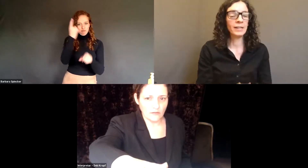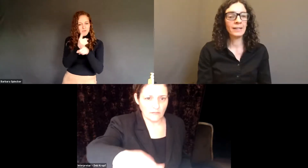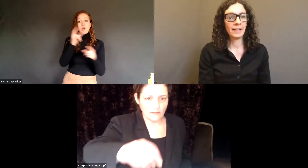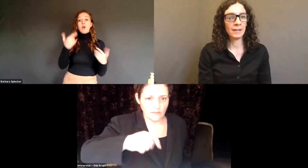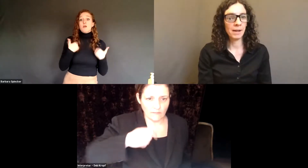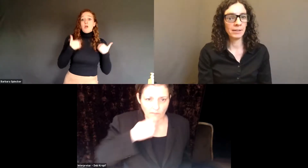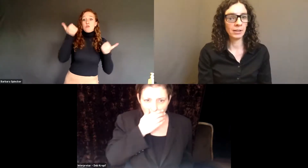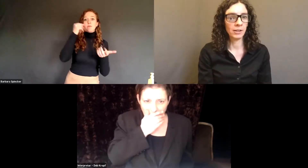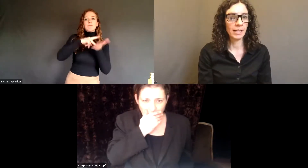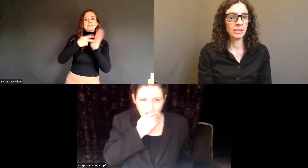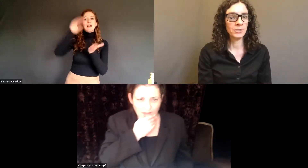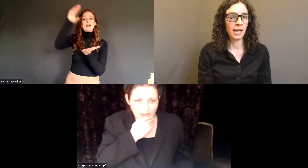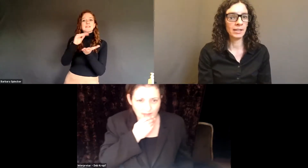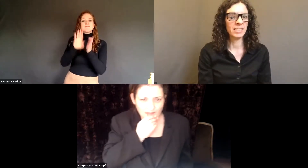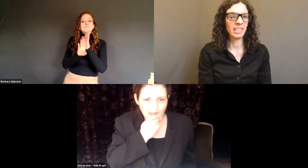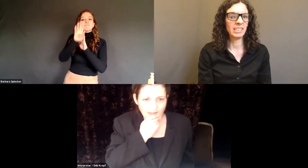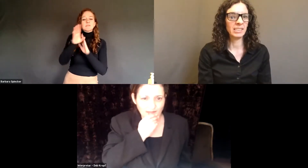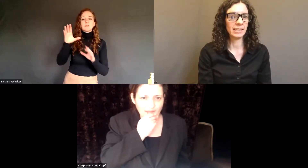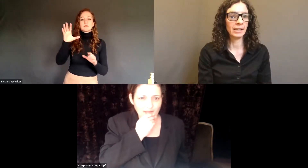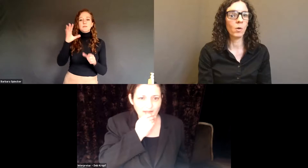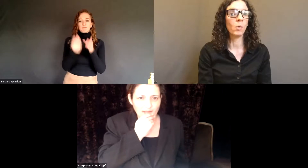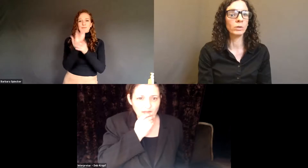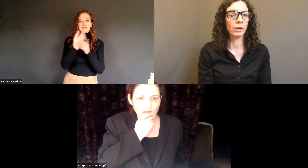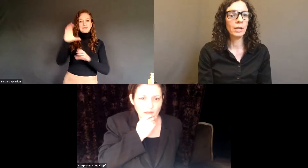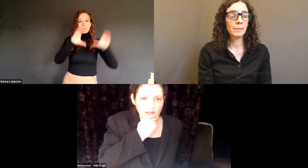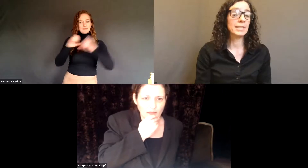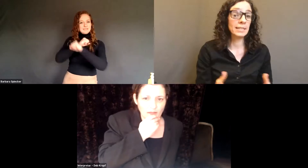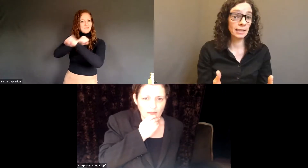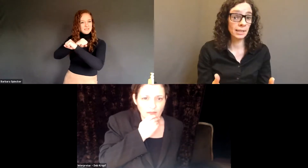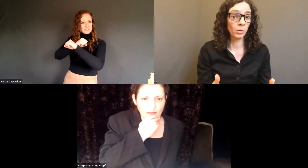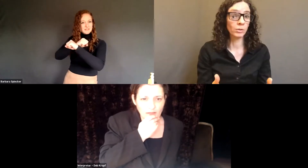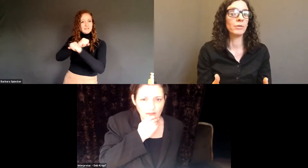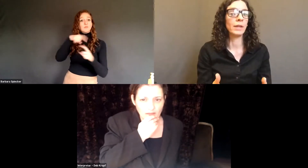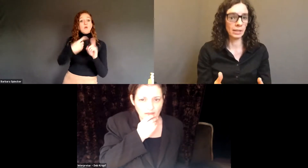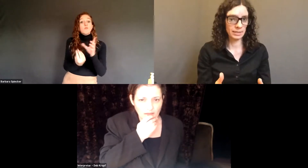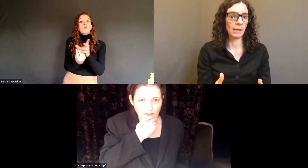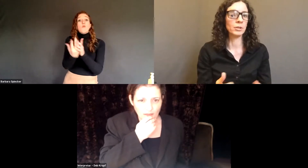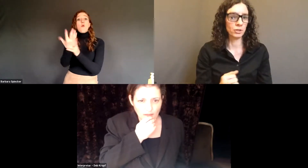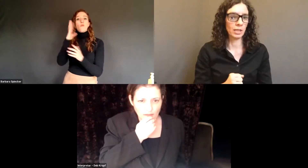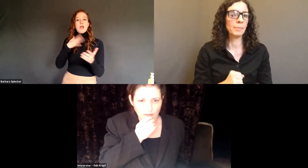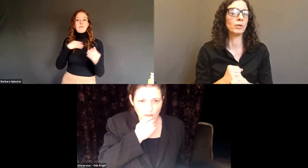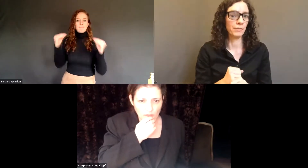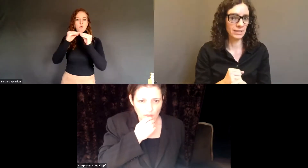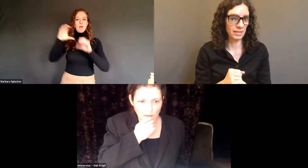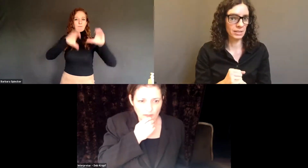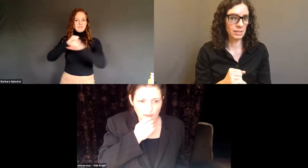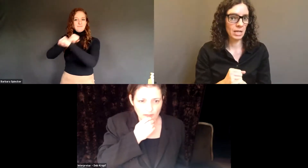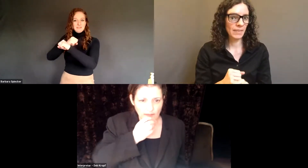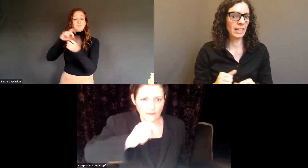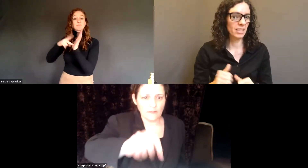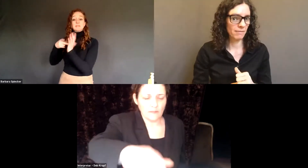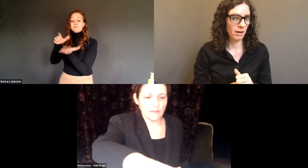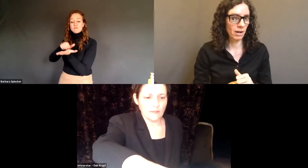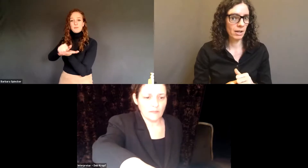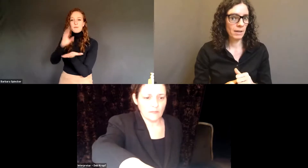tender at a younger age. And as they get older, because as things get older, they establish chemical defenses and